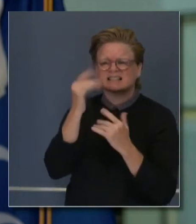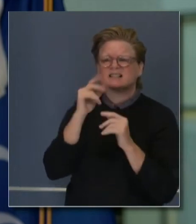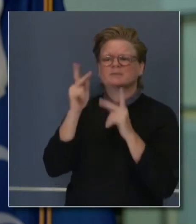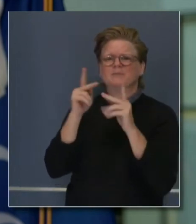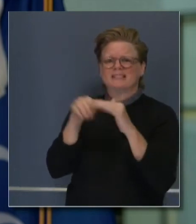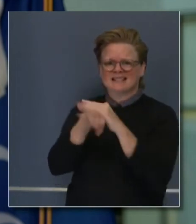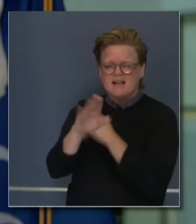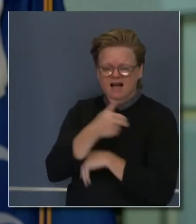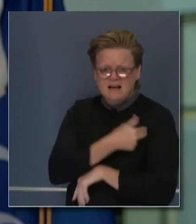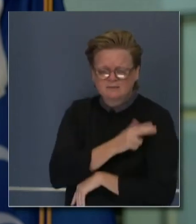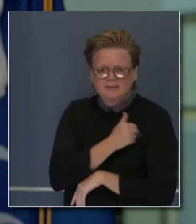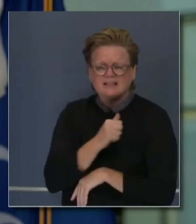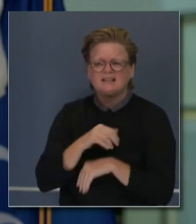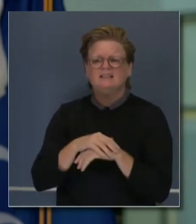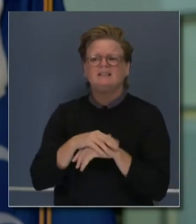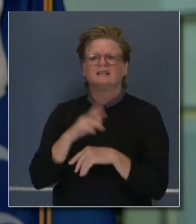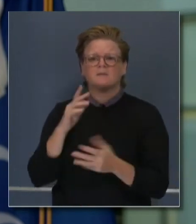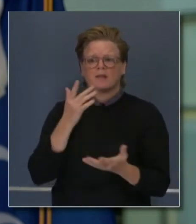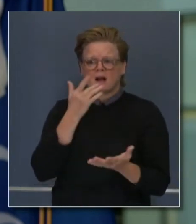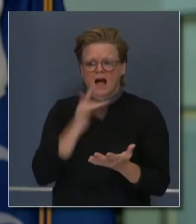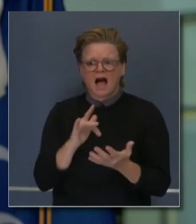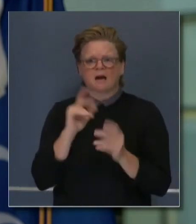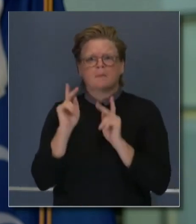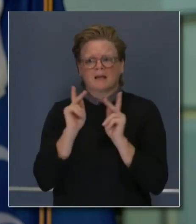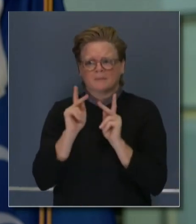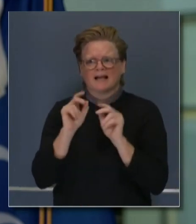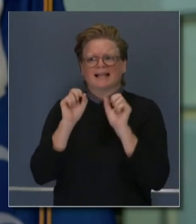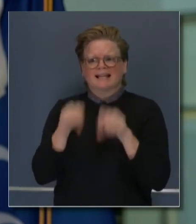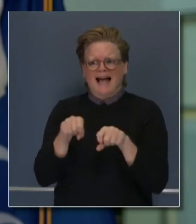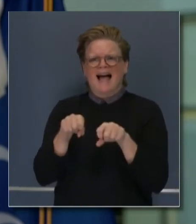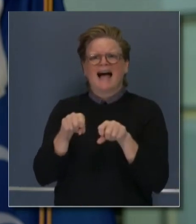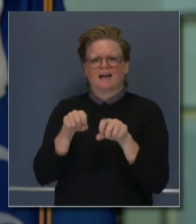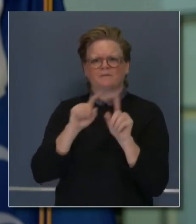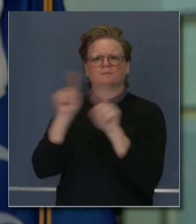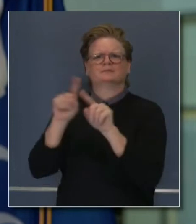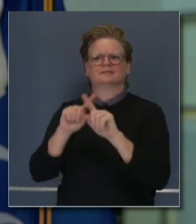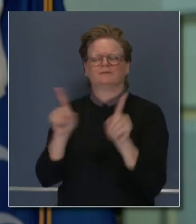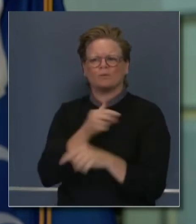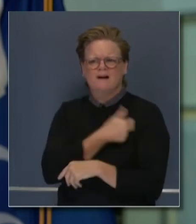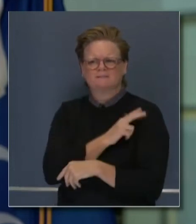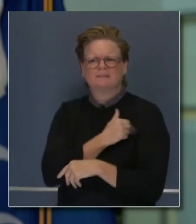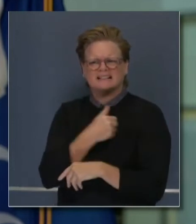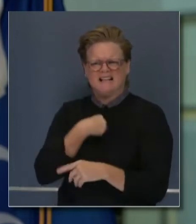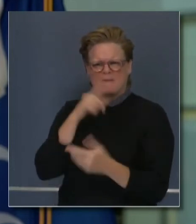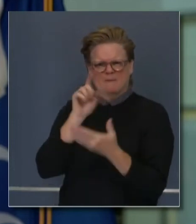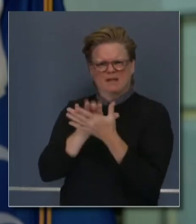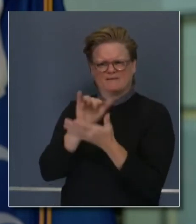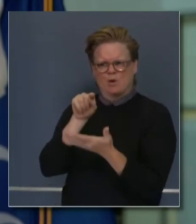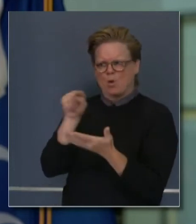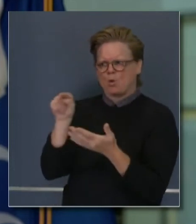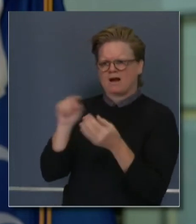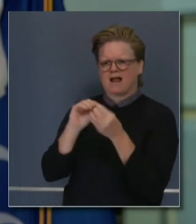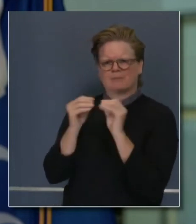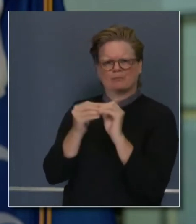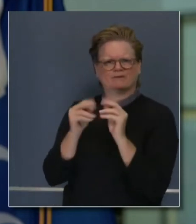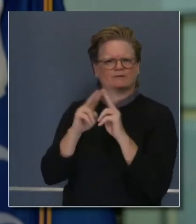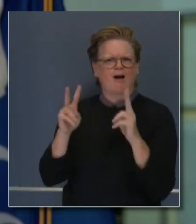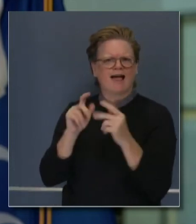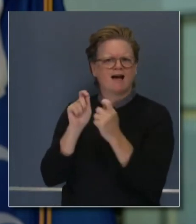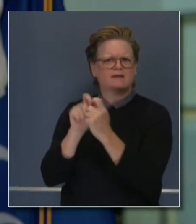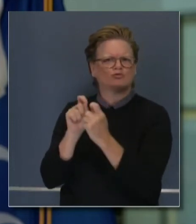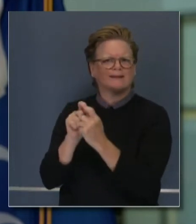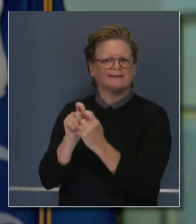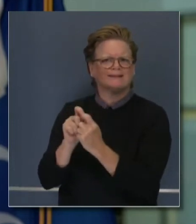to the hospital and get the care they need. So those are accurate and good numbers, but we want to aspire, as we should, to be